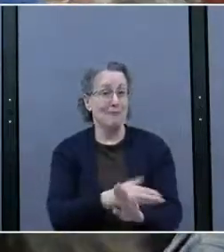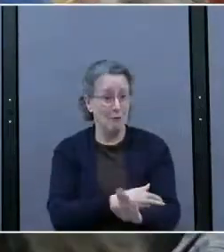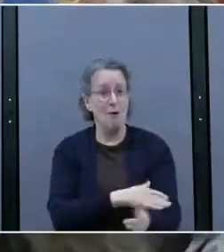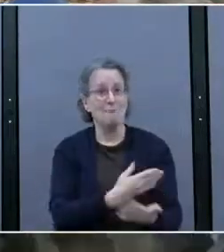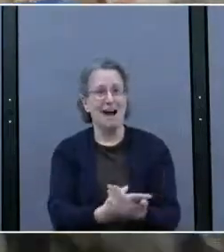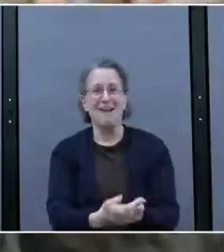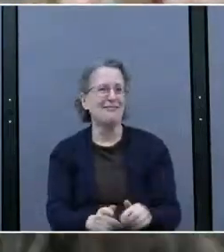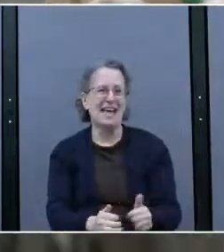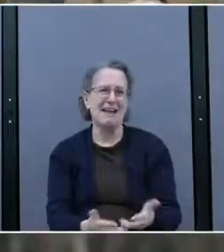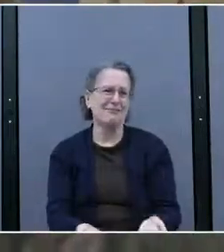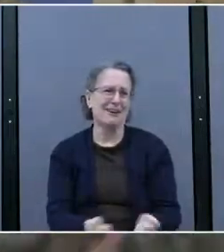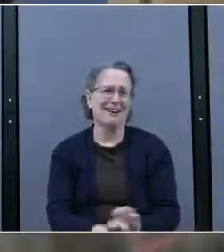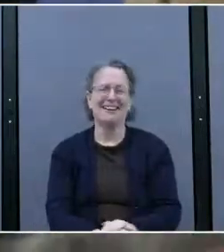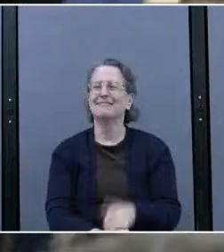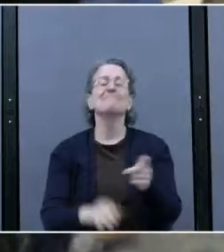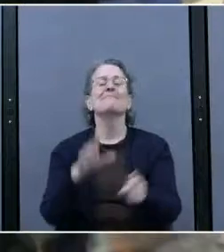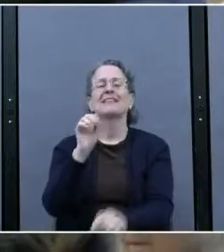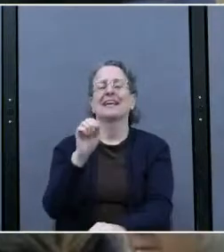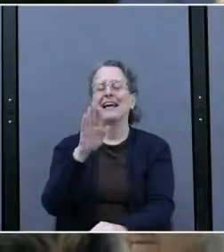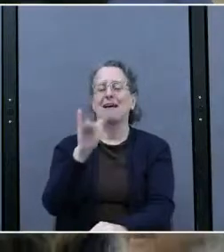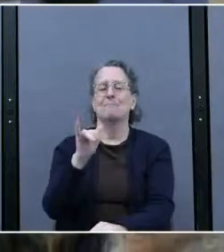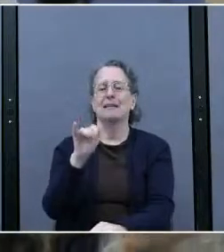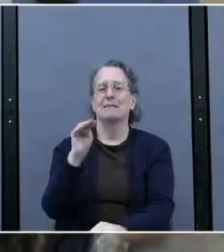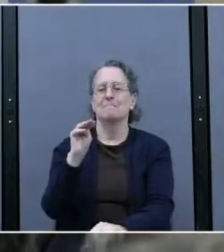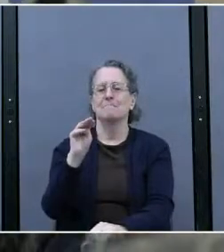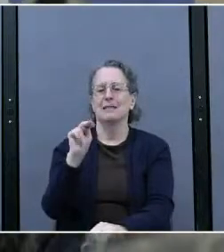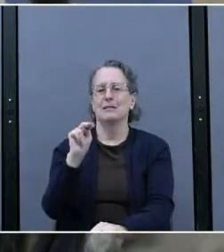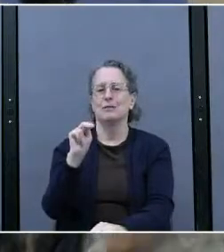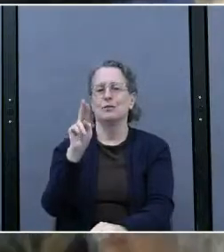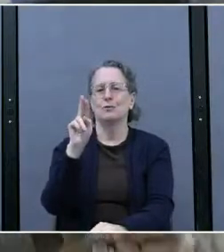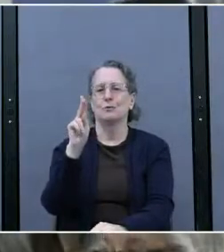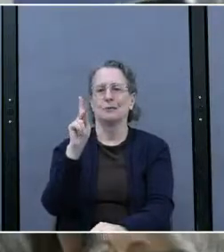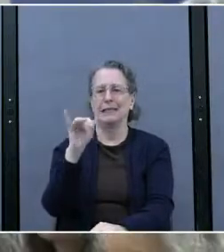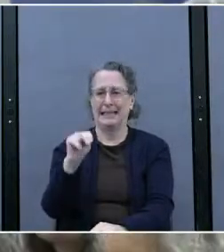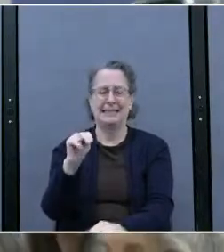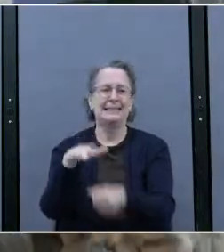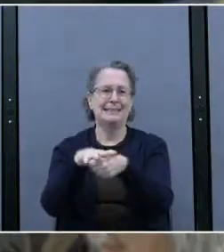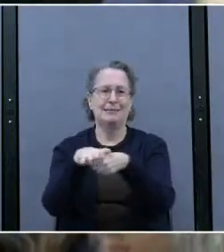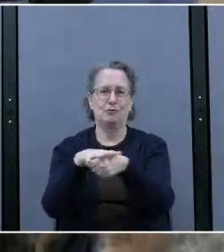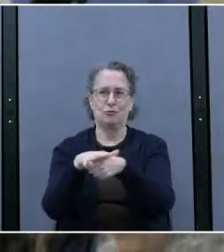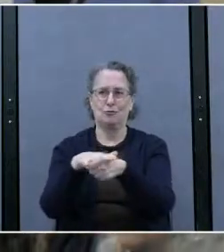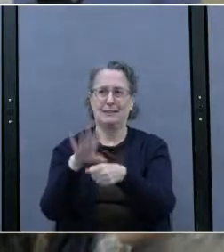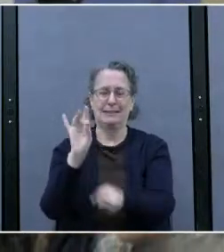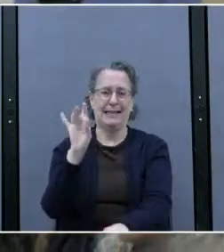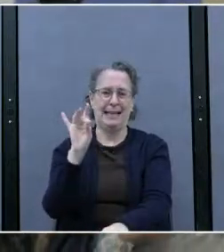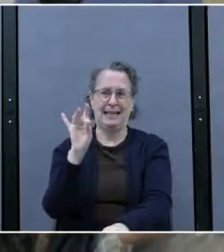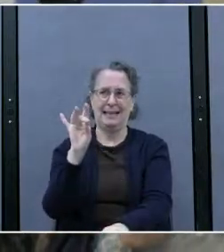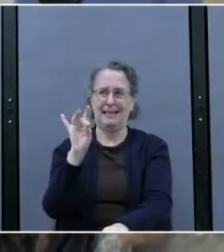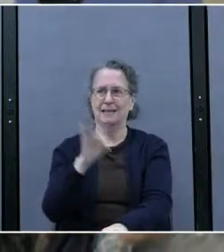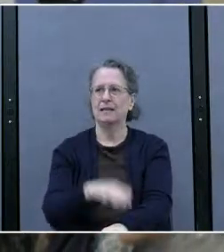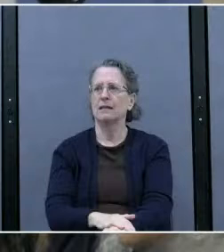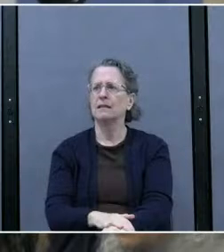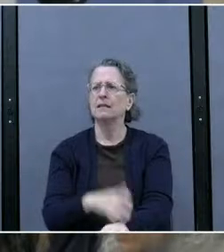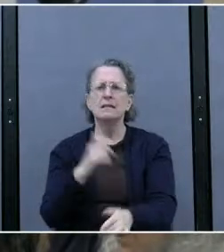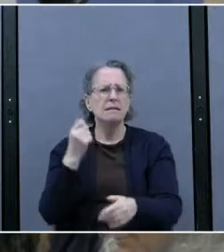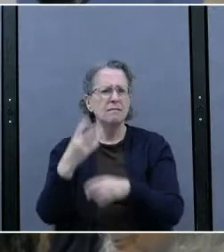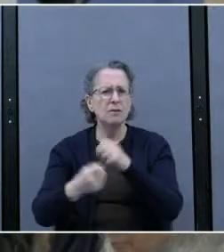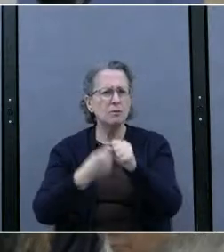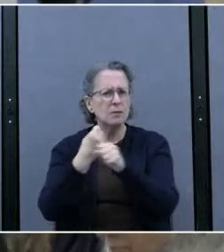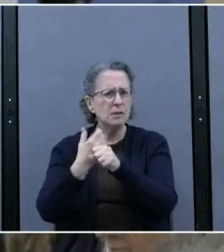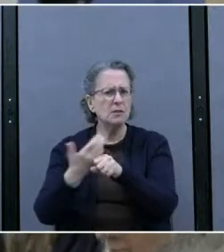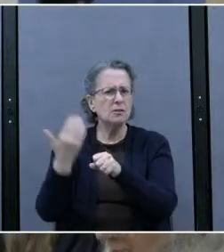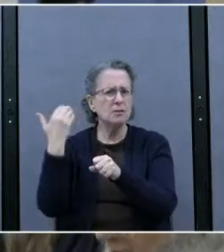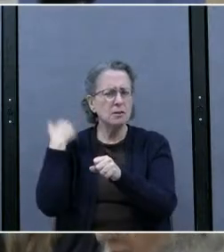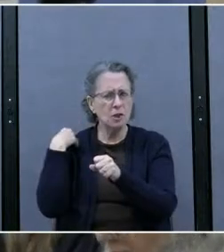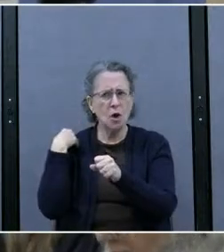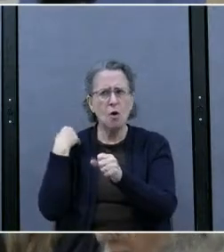Abby Manukin, District 8. I think it was a couple years ago that some amount of money was